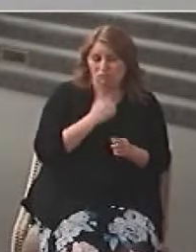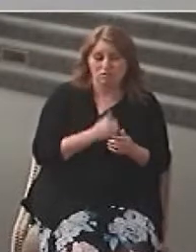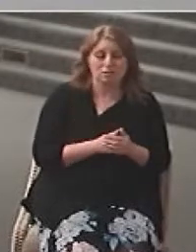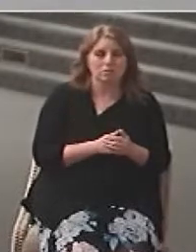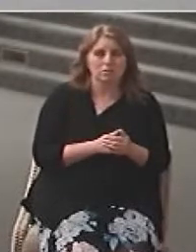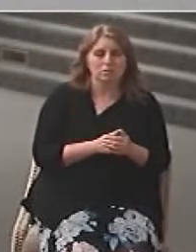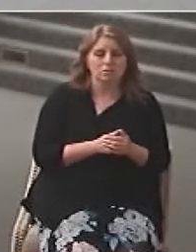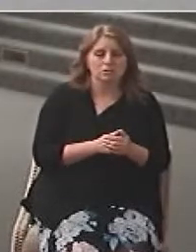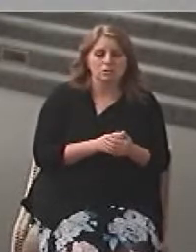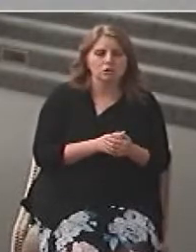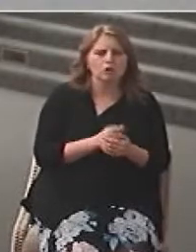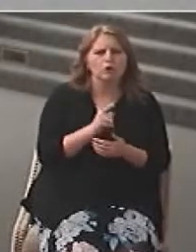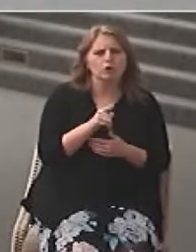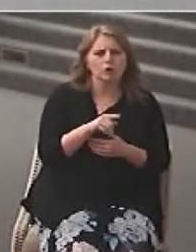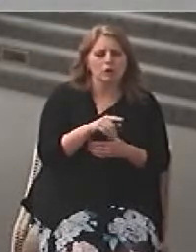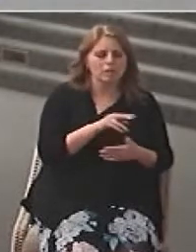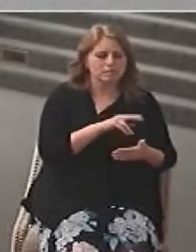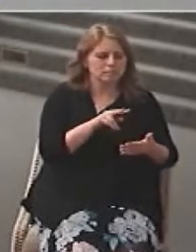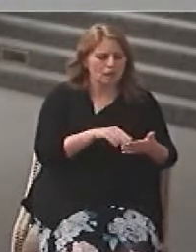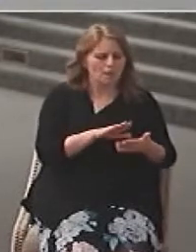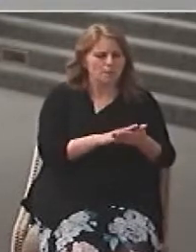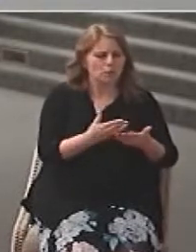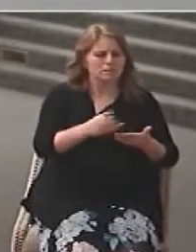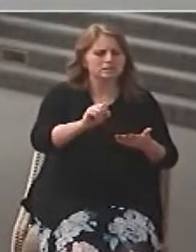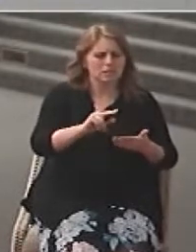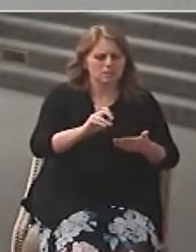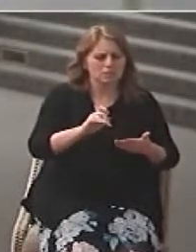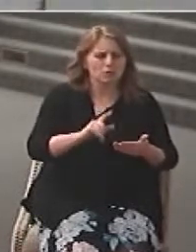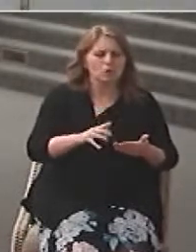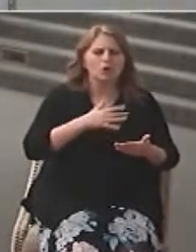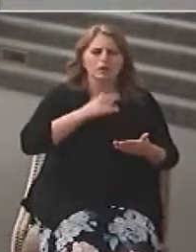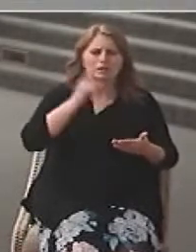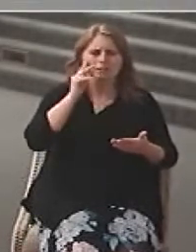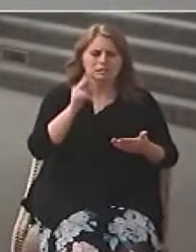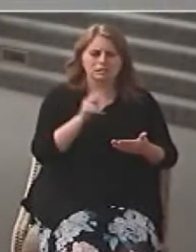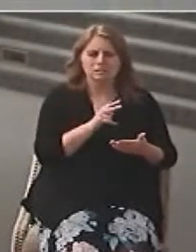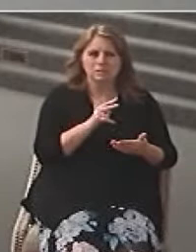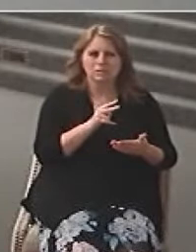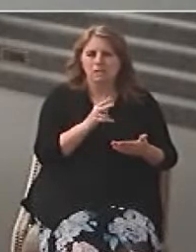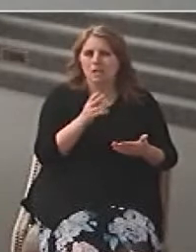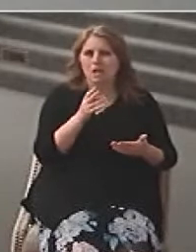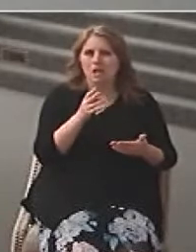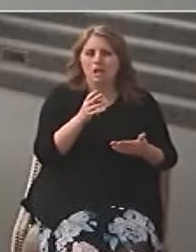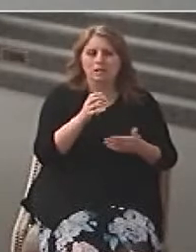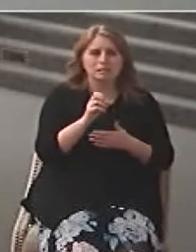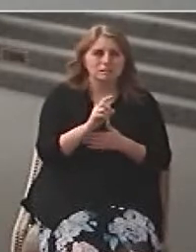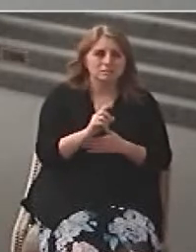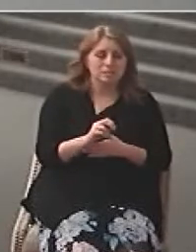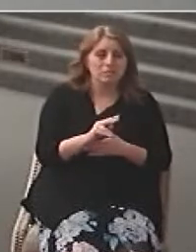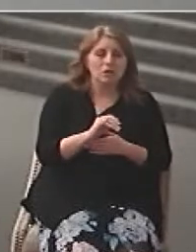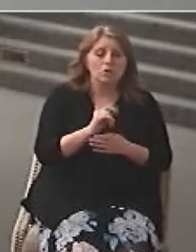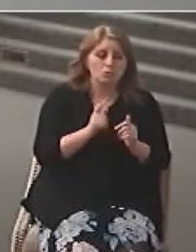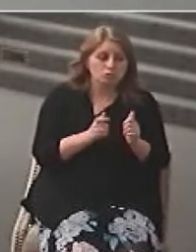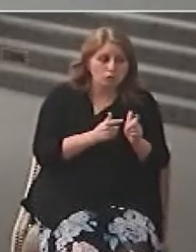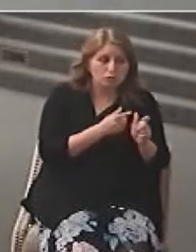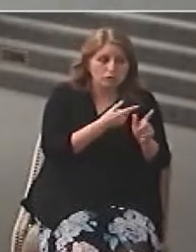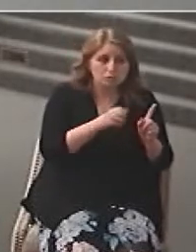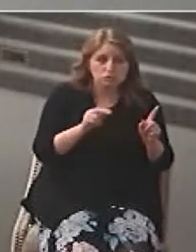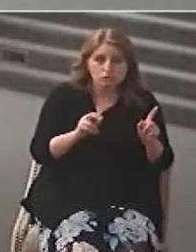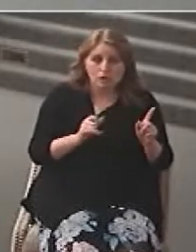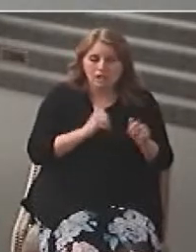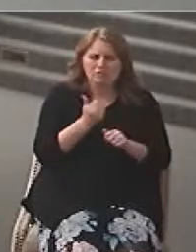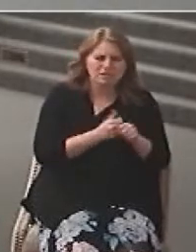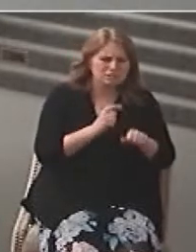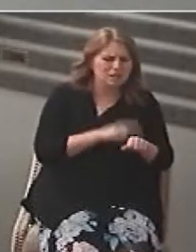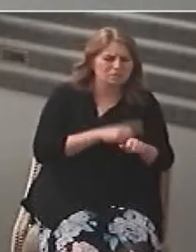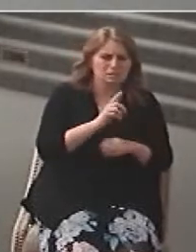of Samuel that as David is running from Saul and Saul's trying to kill him, that every time that David made the